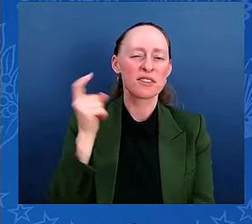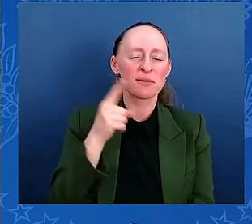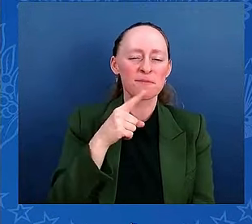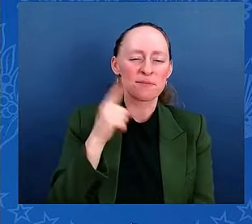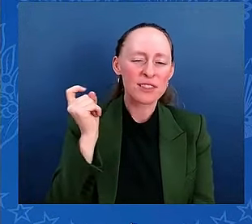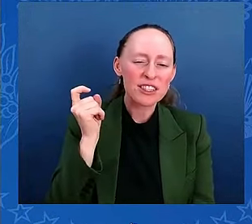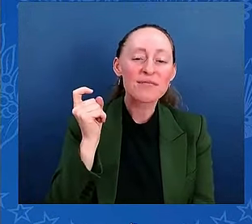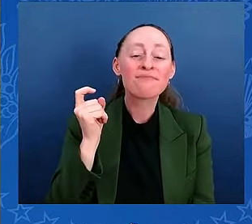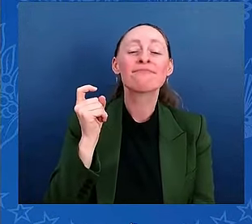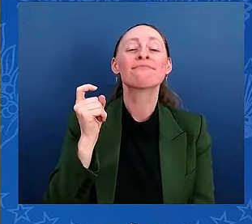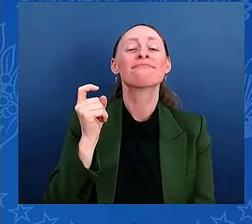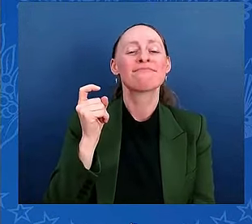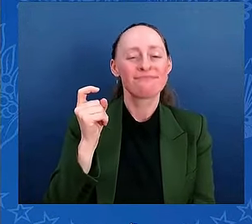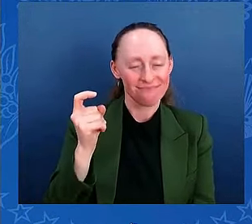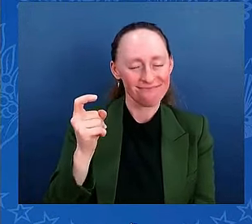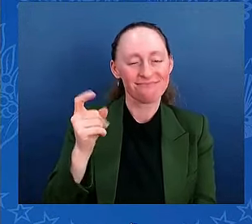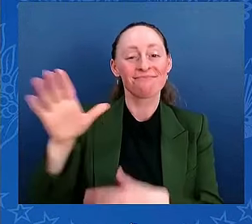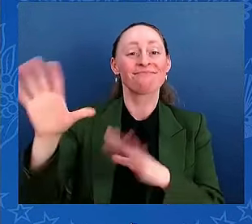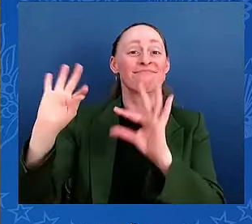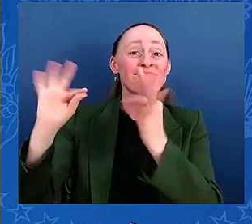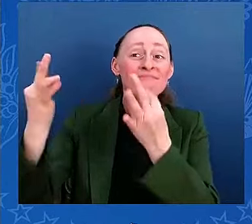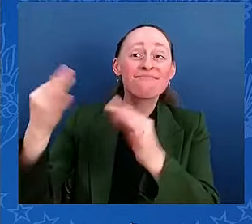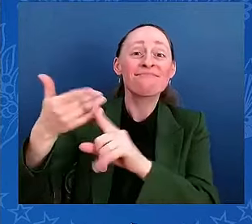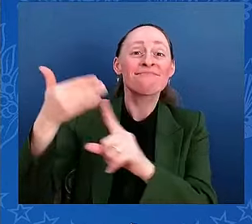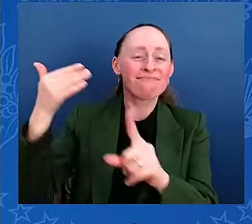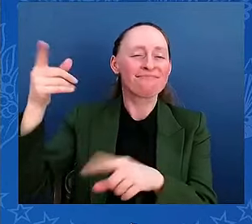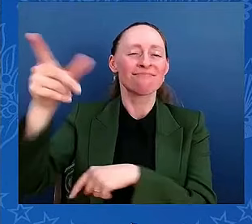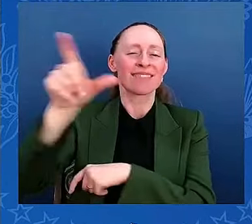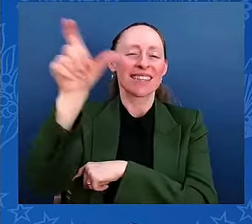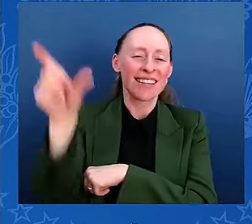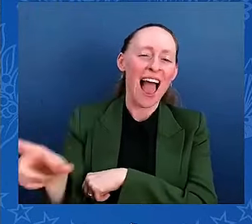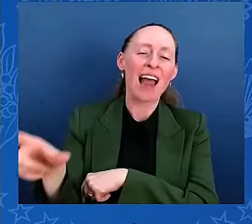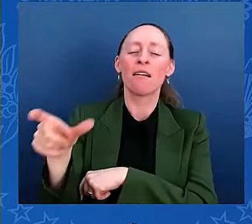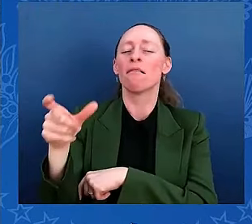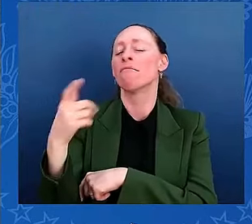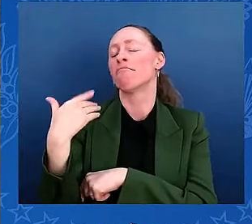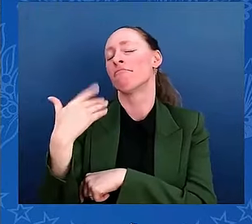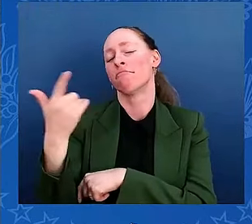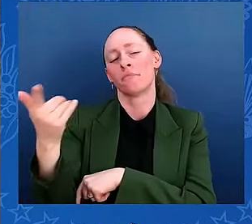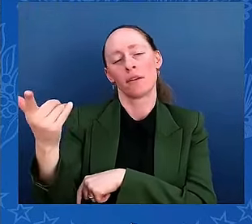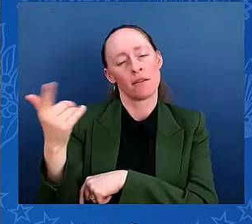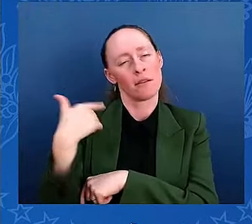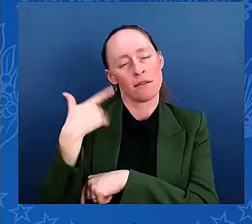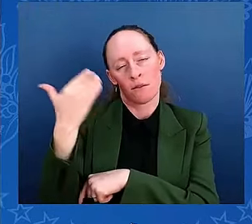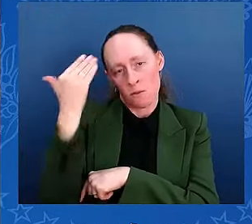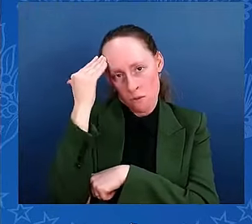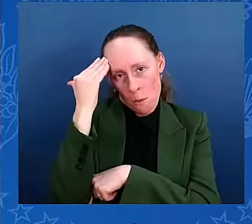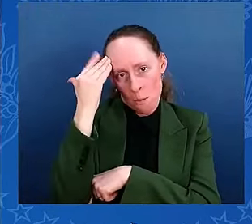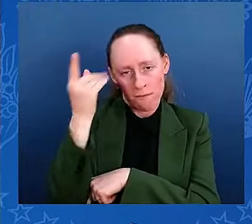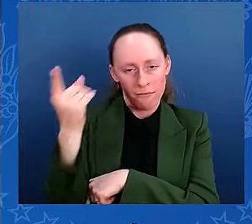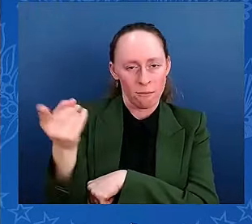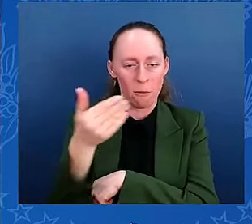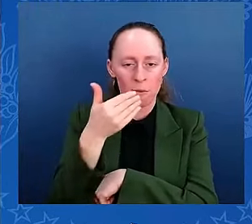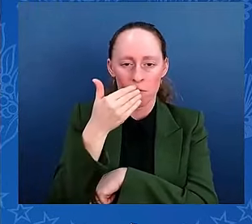community, and a devoted patriot to the nation. You got good blood, kid, my dad would say.